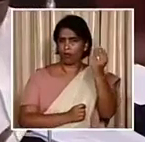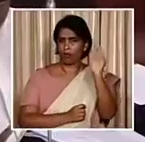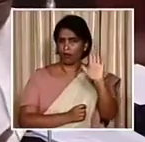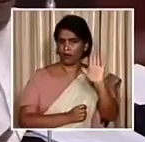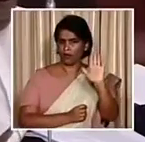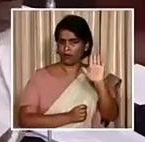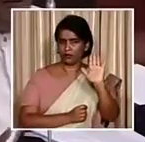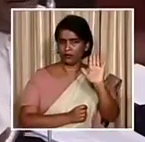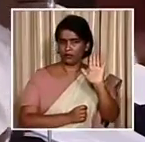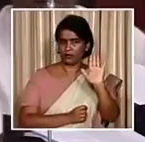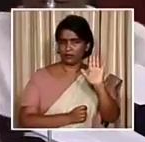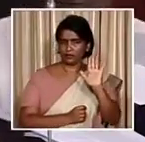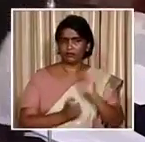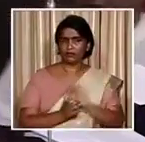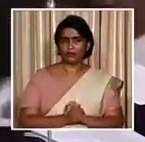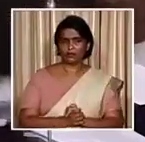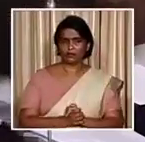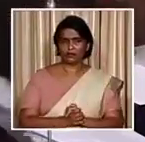reply.